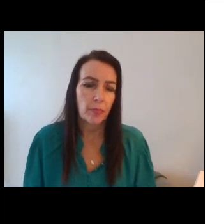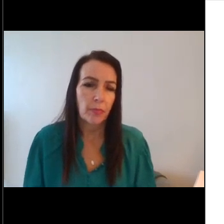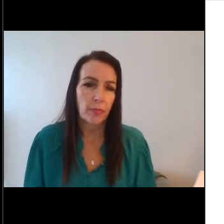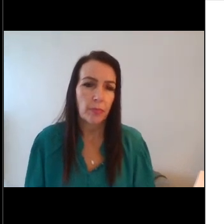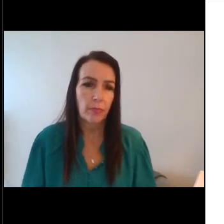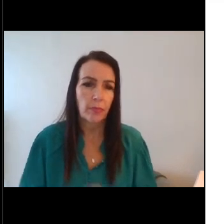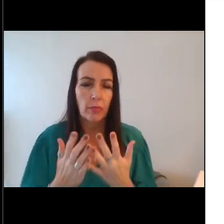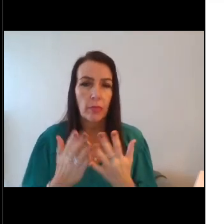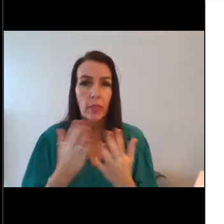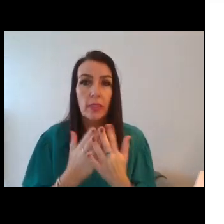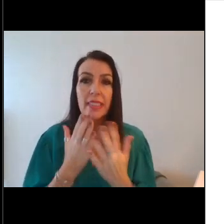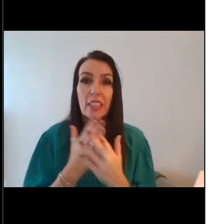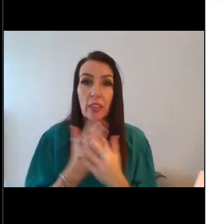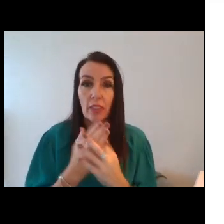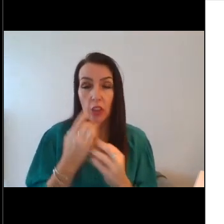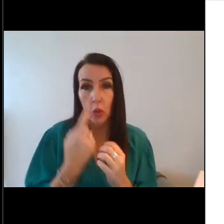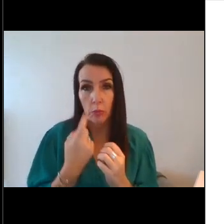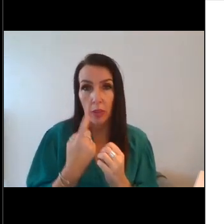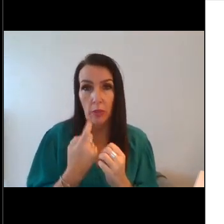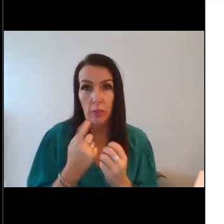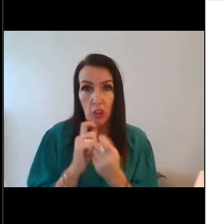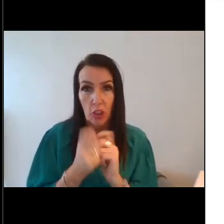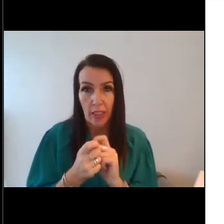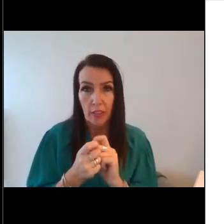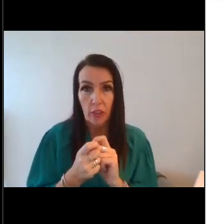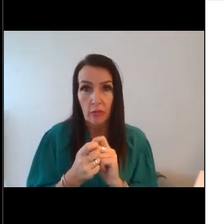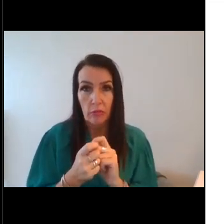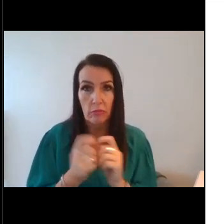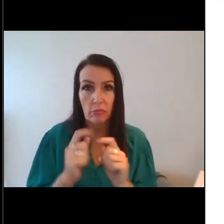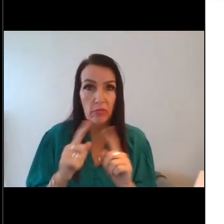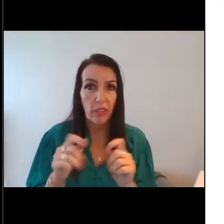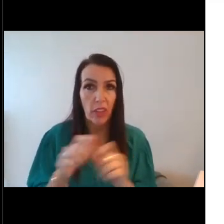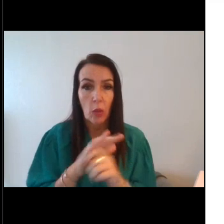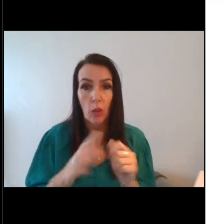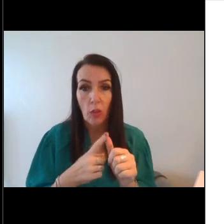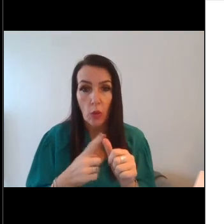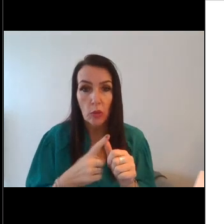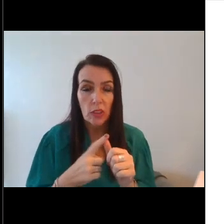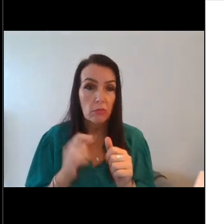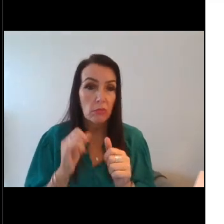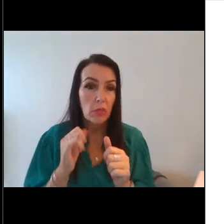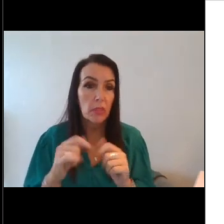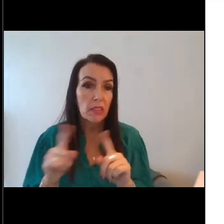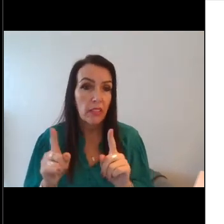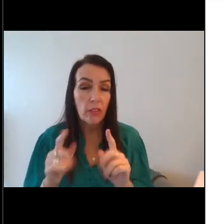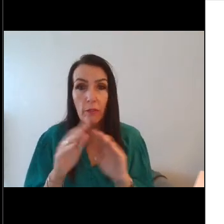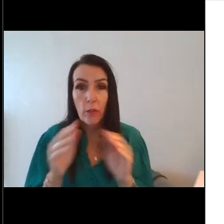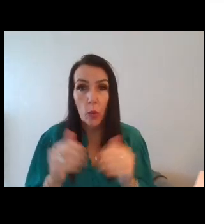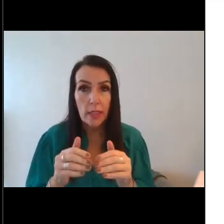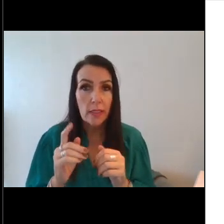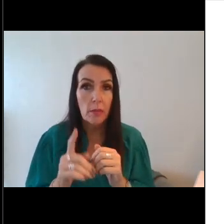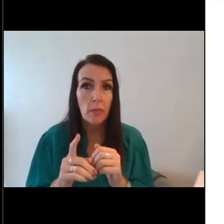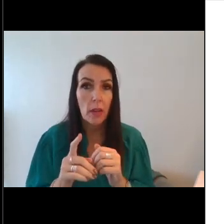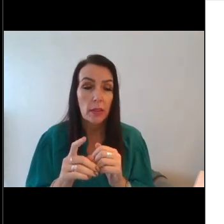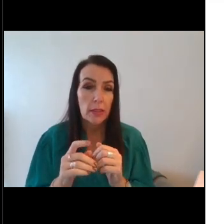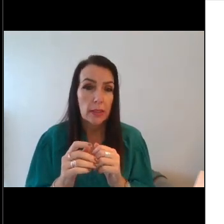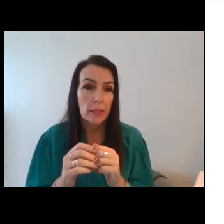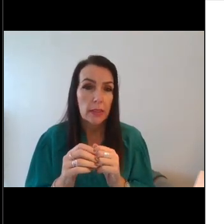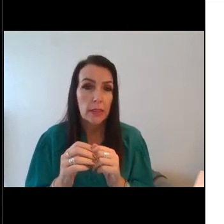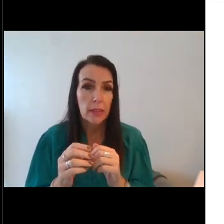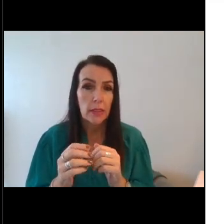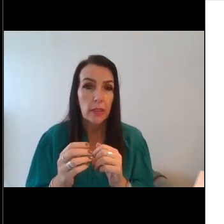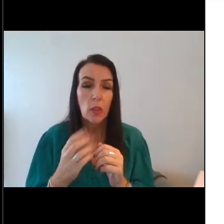these intervention types could be changed, in a different local authority. Maybe there's different focus, but in the case of WICA, it was useful to kind of